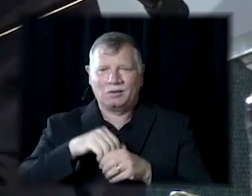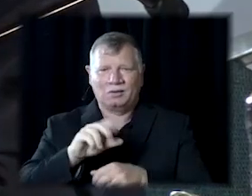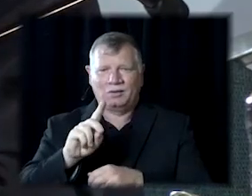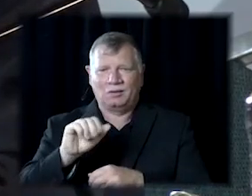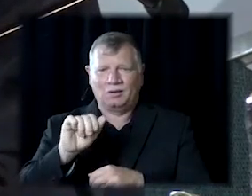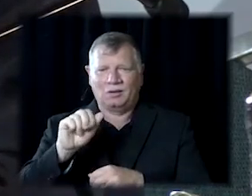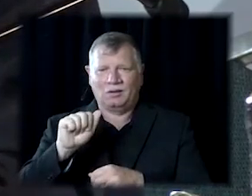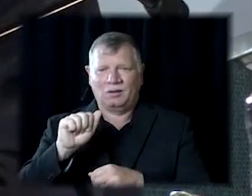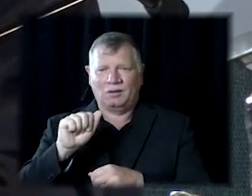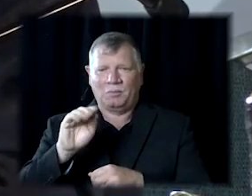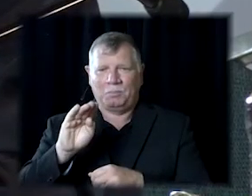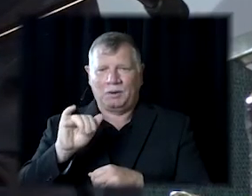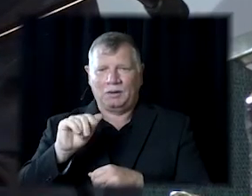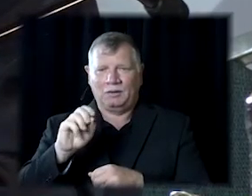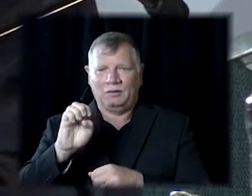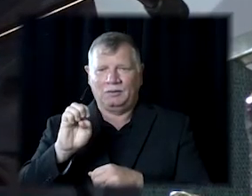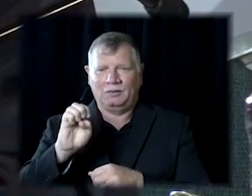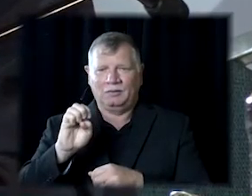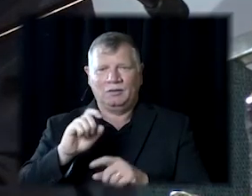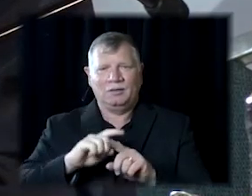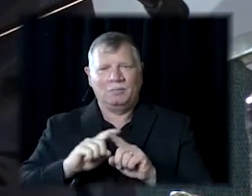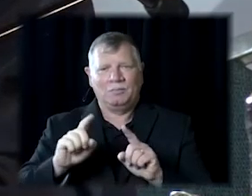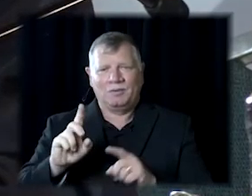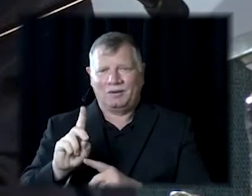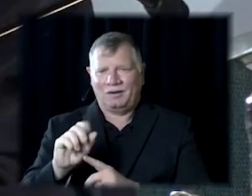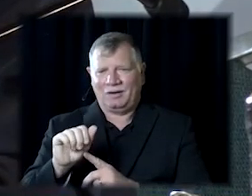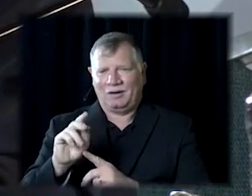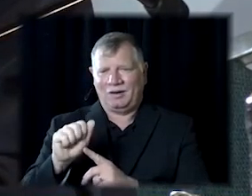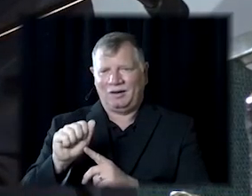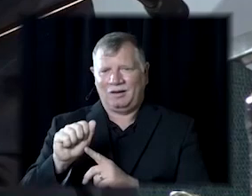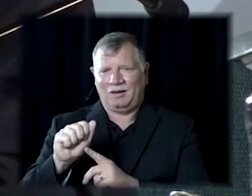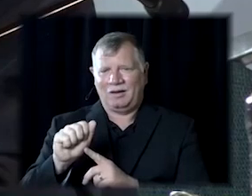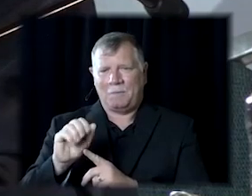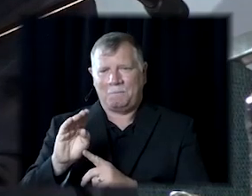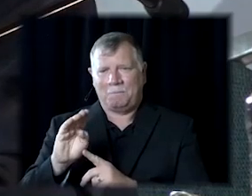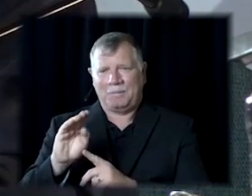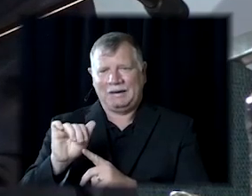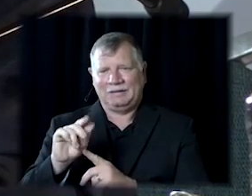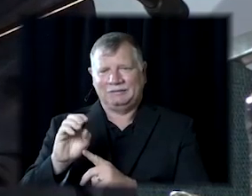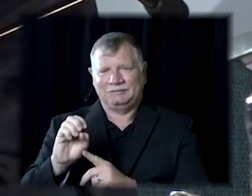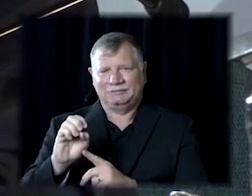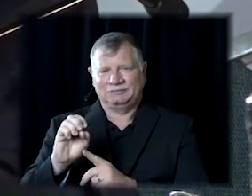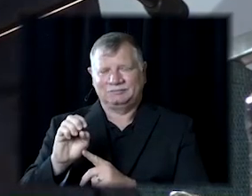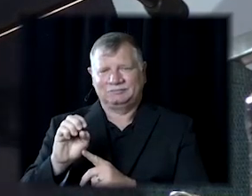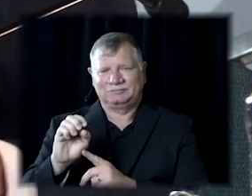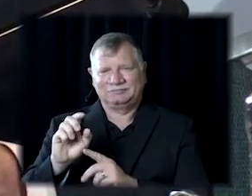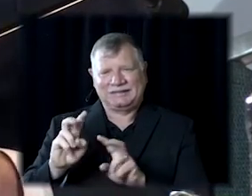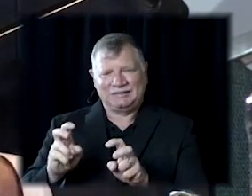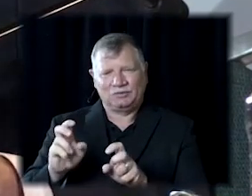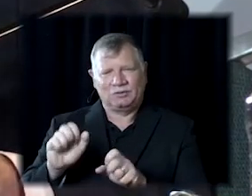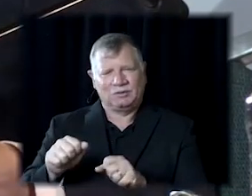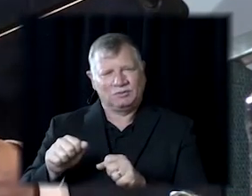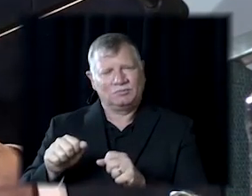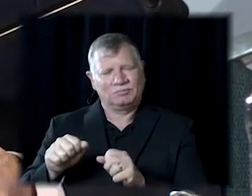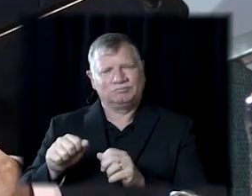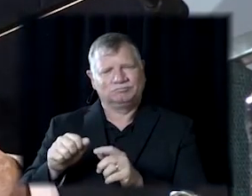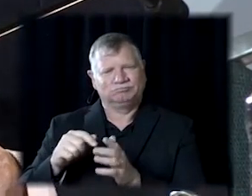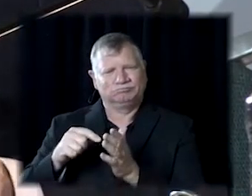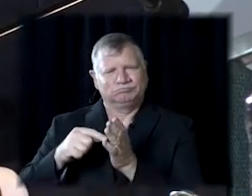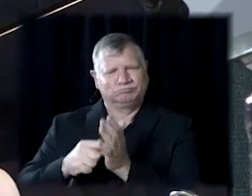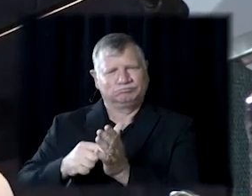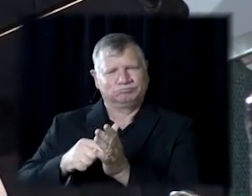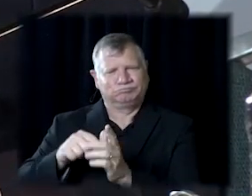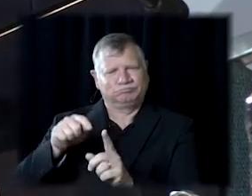database. But I think the database issue needs to be, at least from my standpoint, highlighted. The